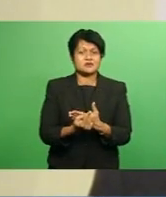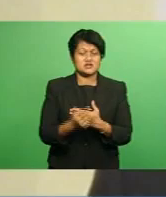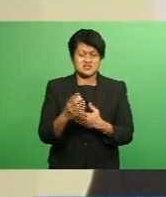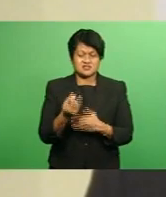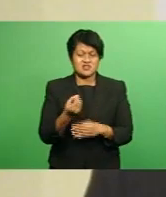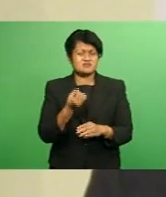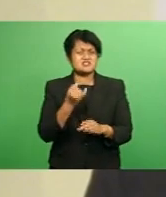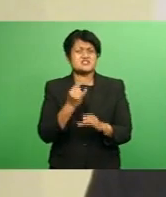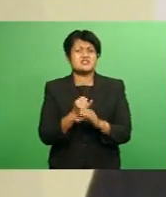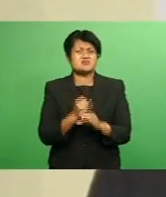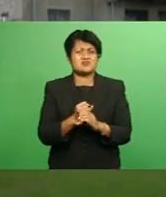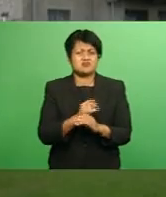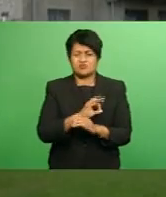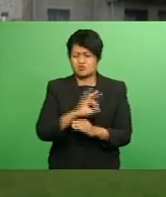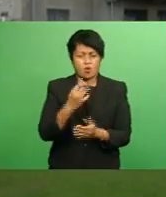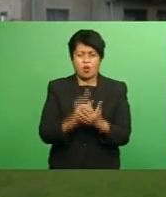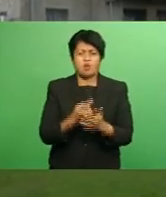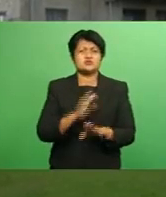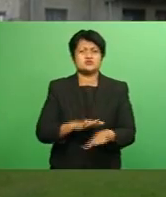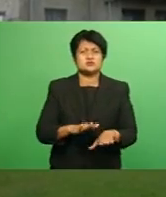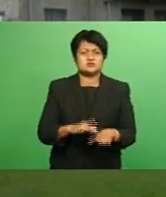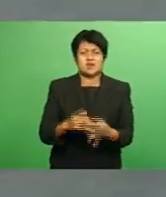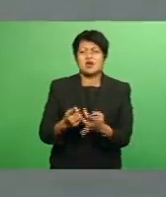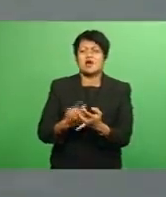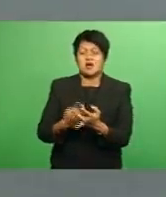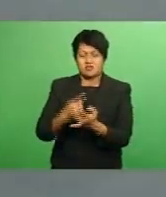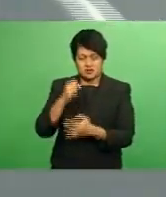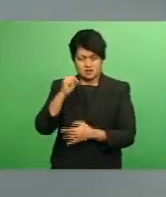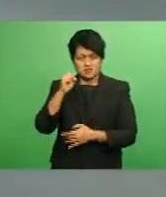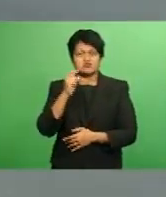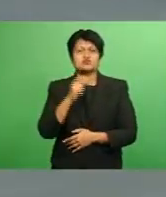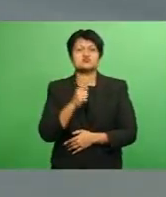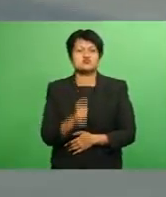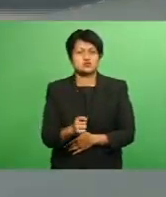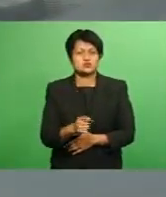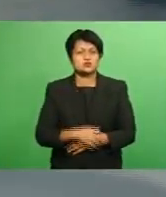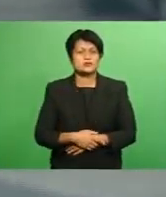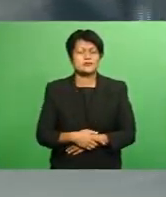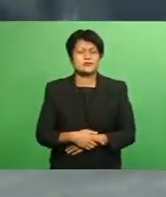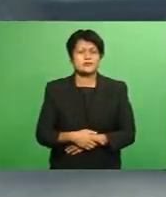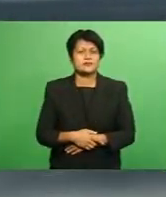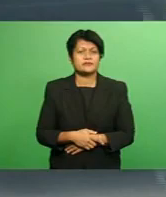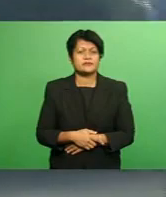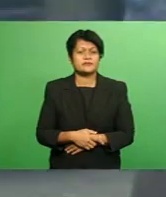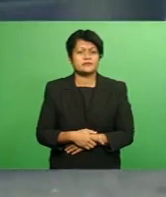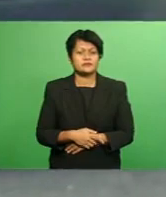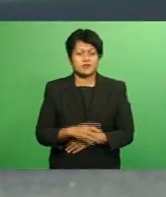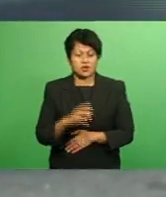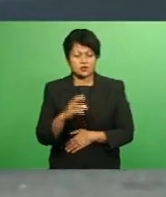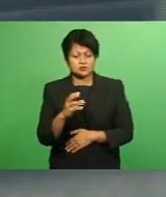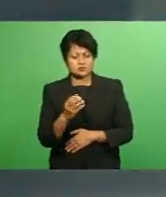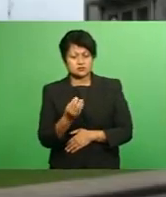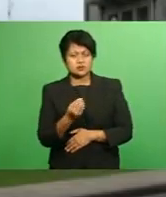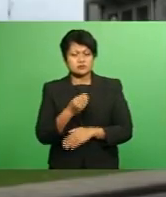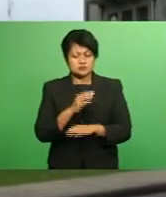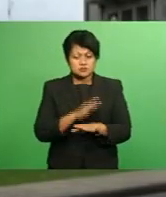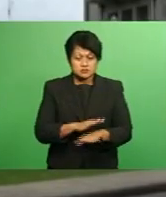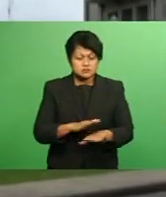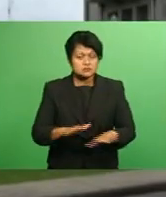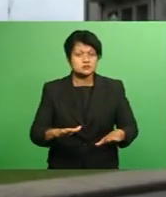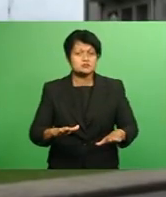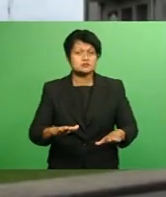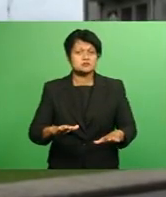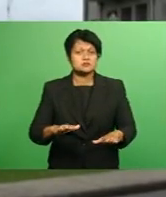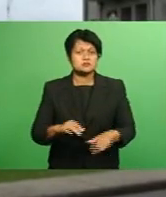intimidating, not only the children, to any person, even to adults too. It is therefore imperative that children are given